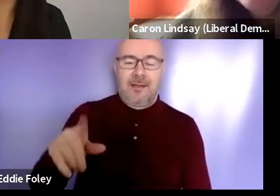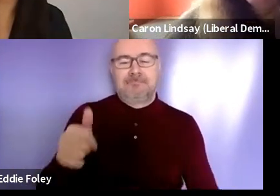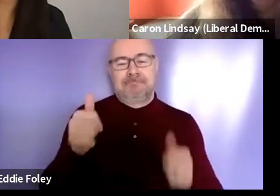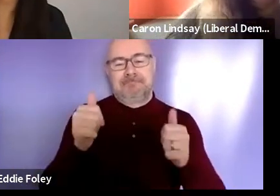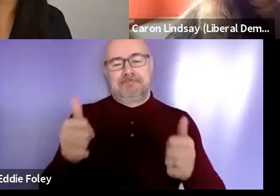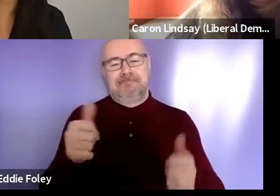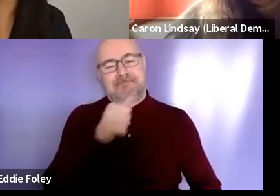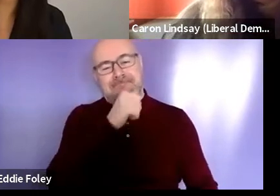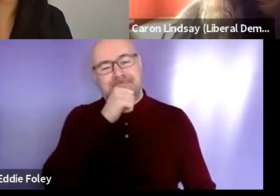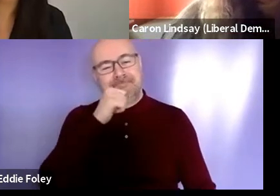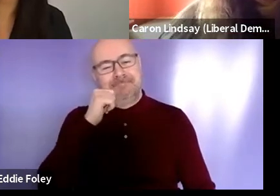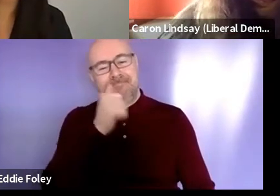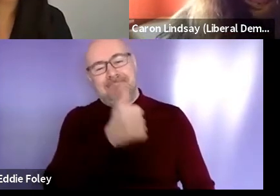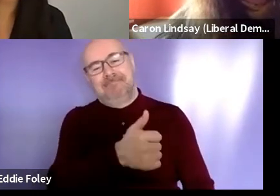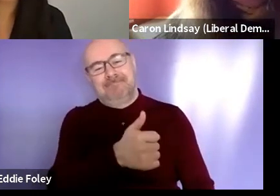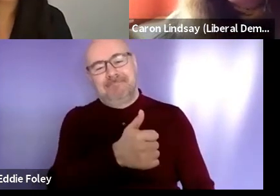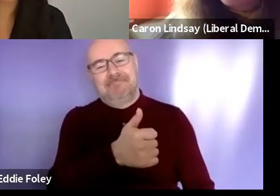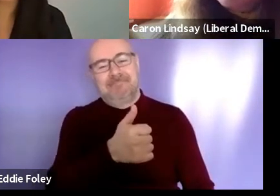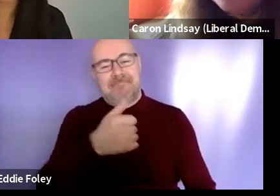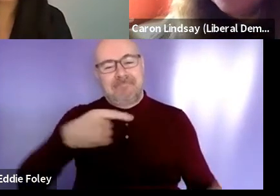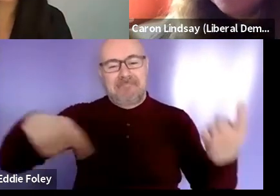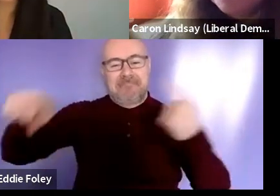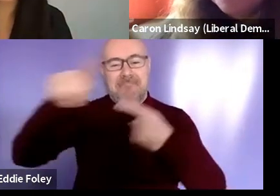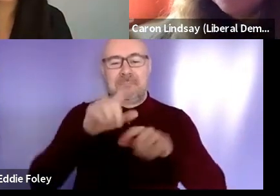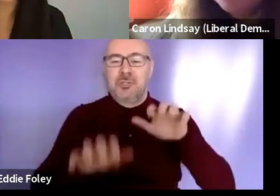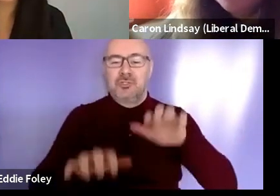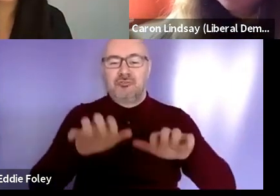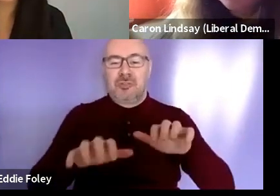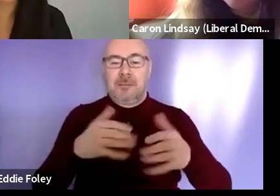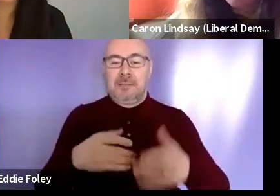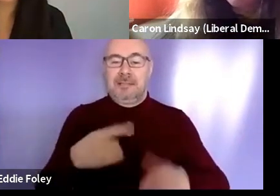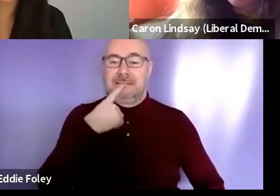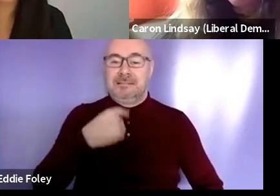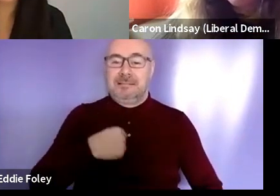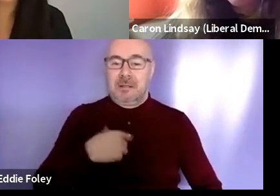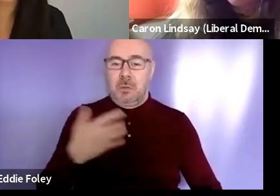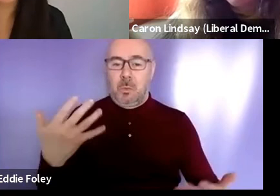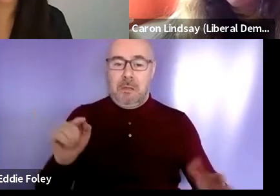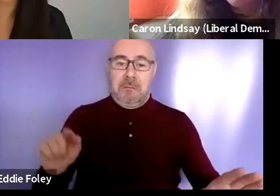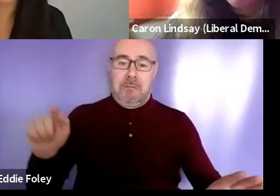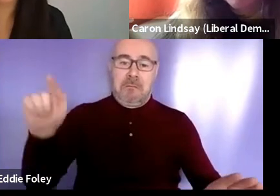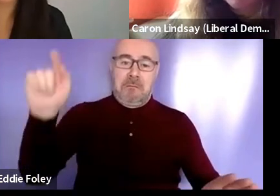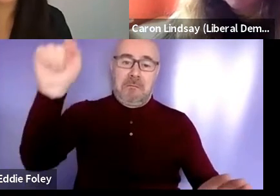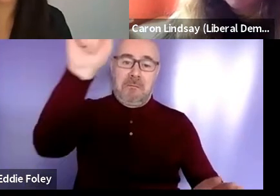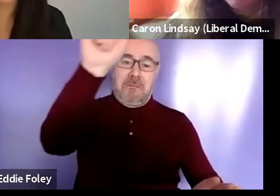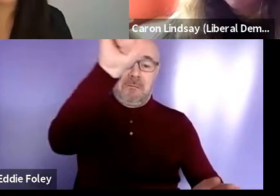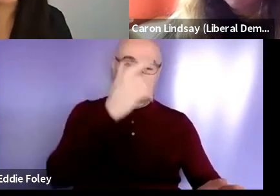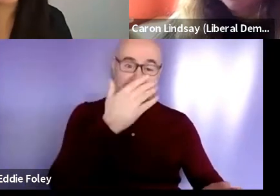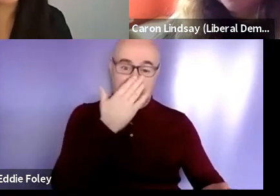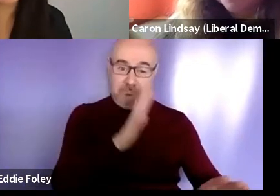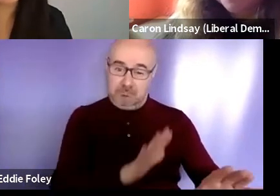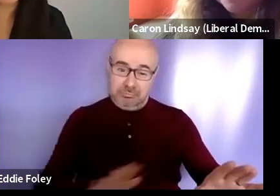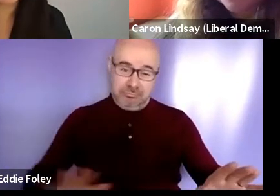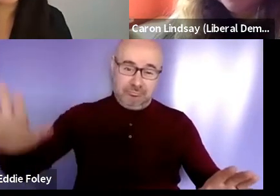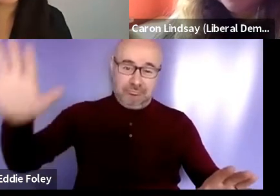We've got people have been telling us where they're joining us from in the chat function, and it's right across Scotland. So very warm welcome